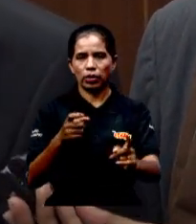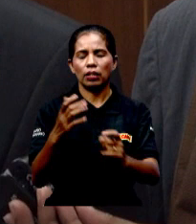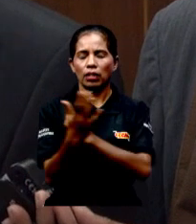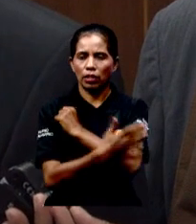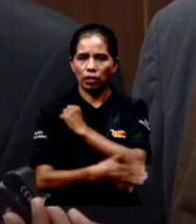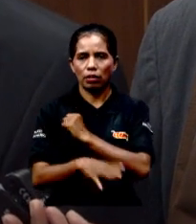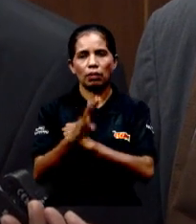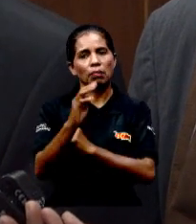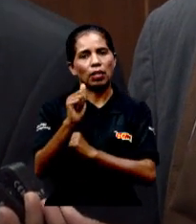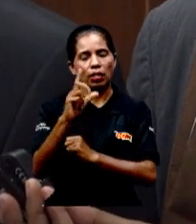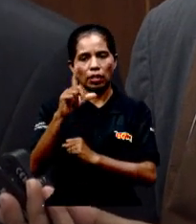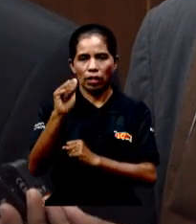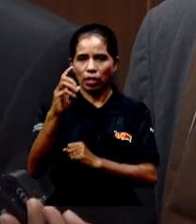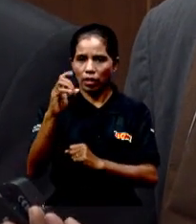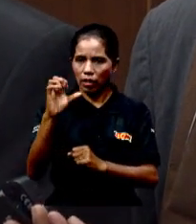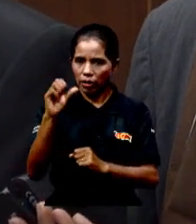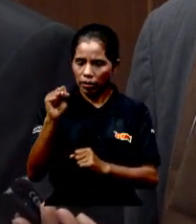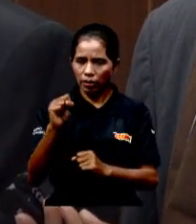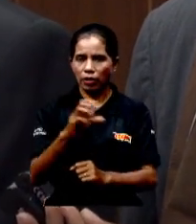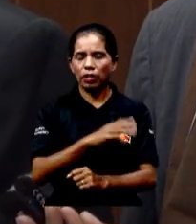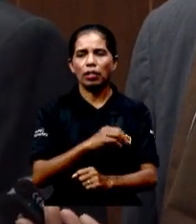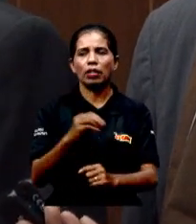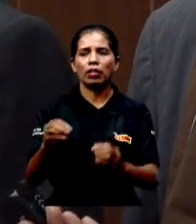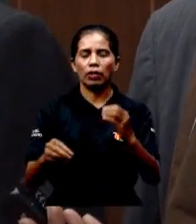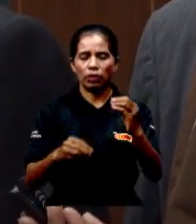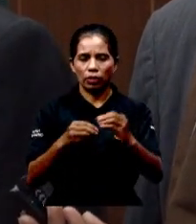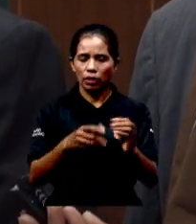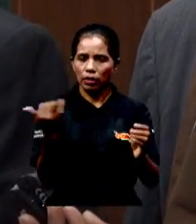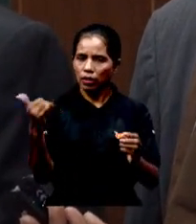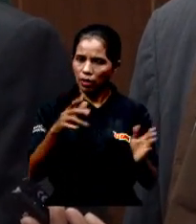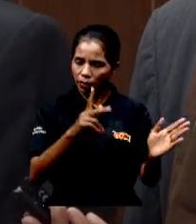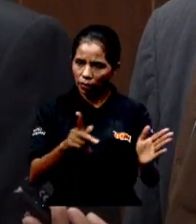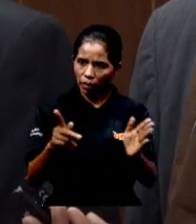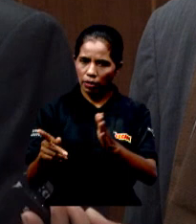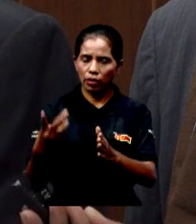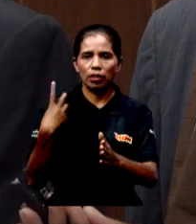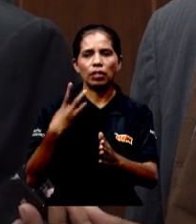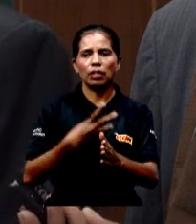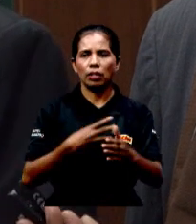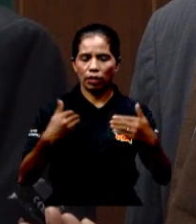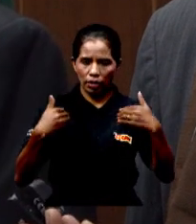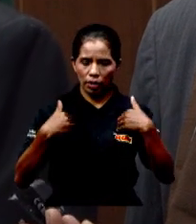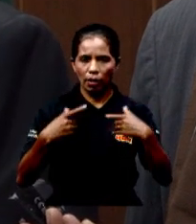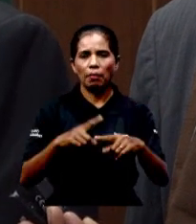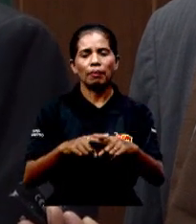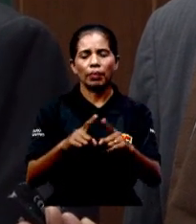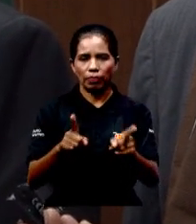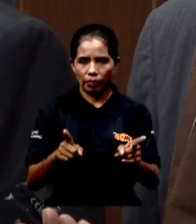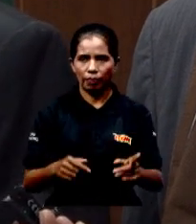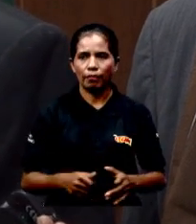Of course, we are not similar. We are plain, we are mountainous, but